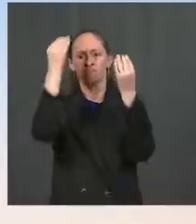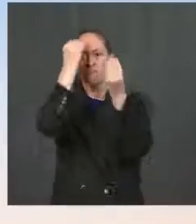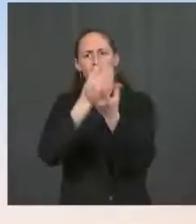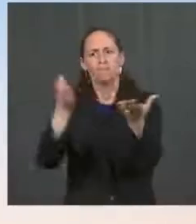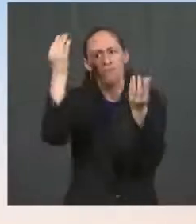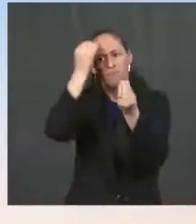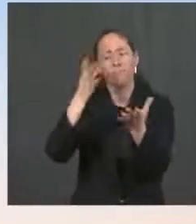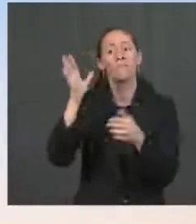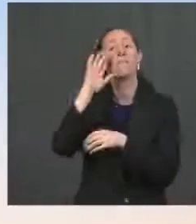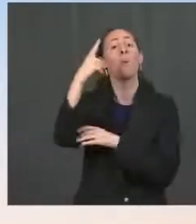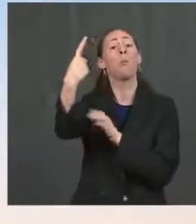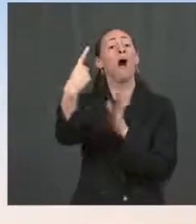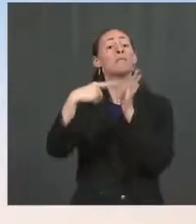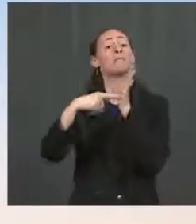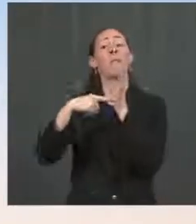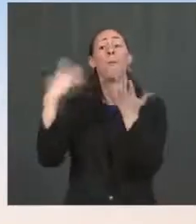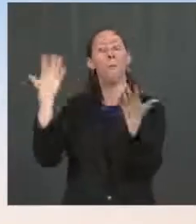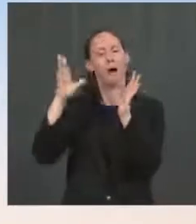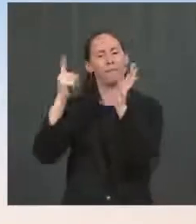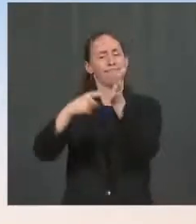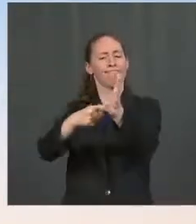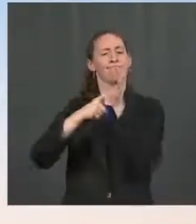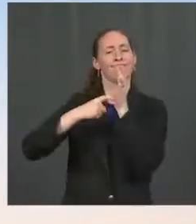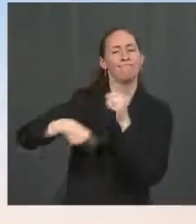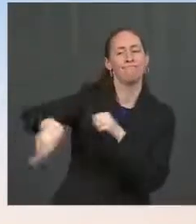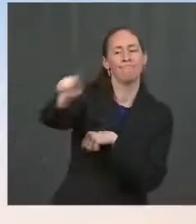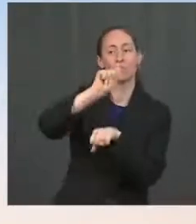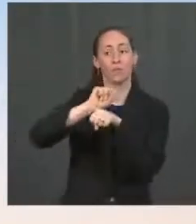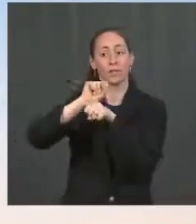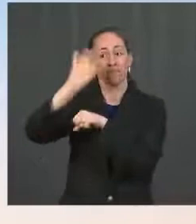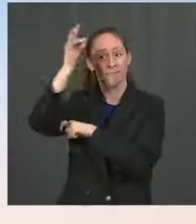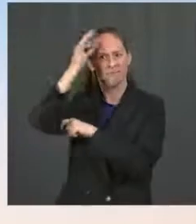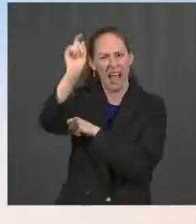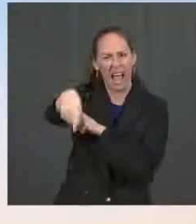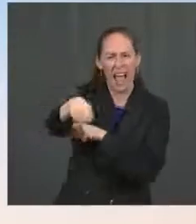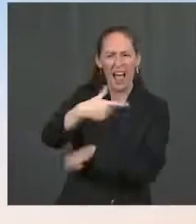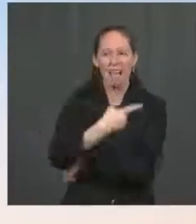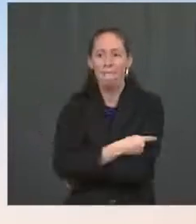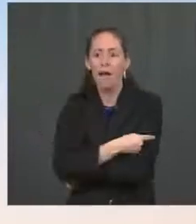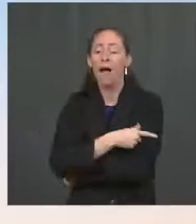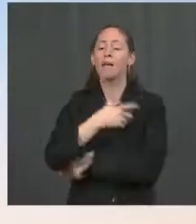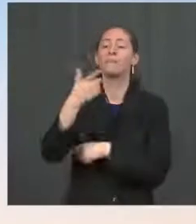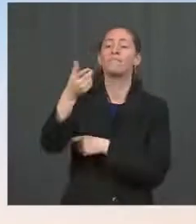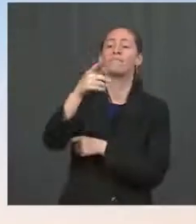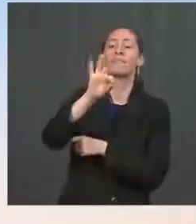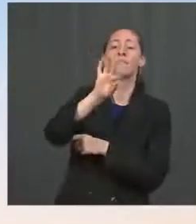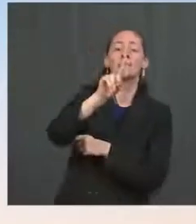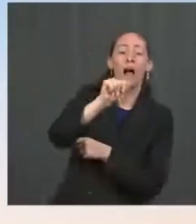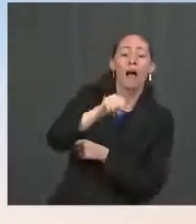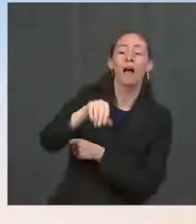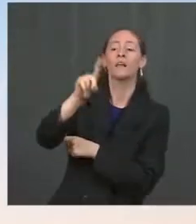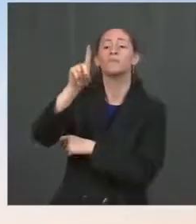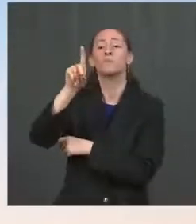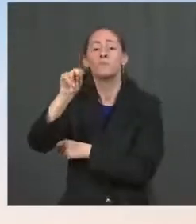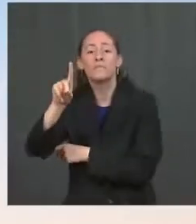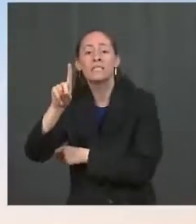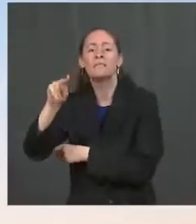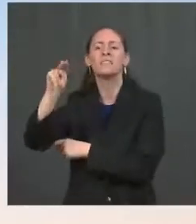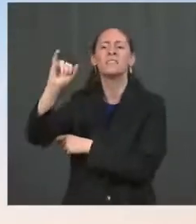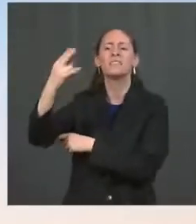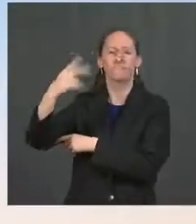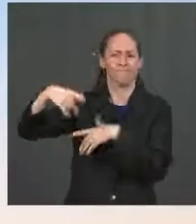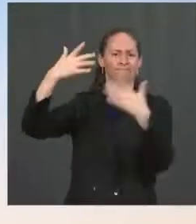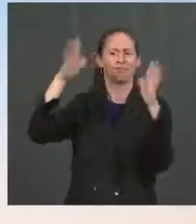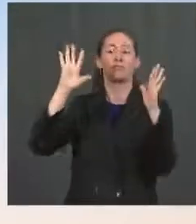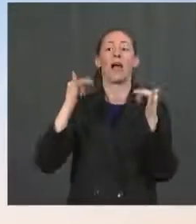with a series of agencies, the VA, DOD, NIH. We'd announced steps on attestation. This is the next step in that